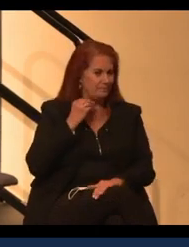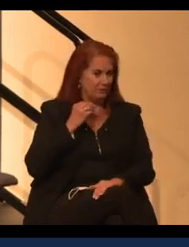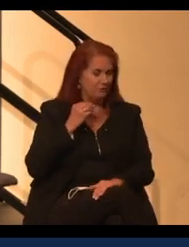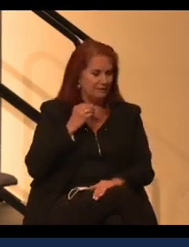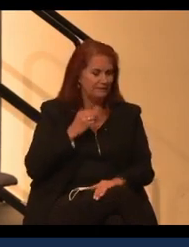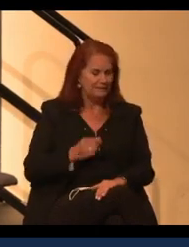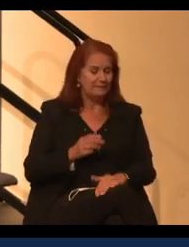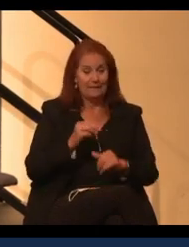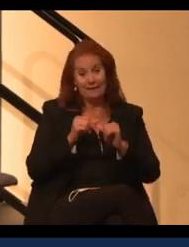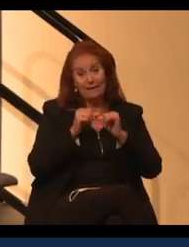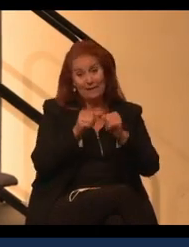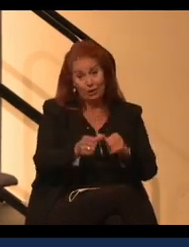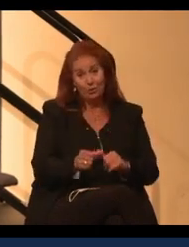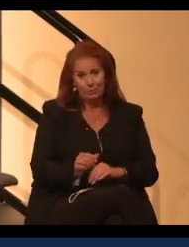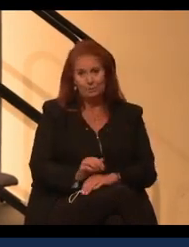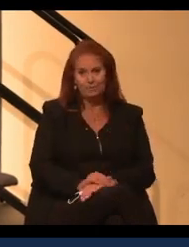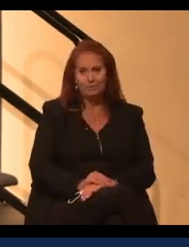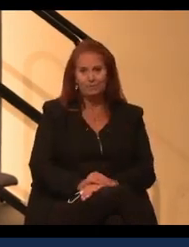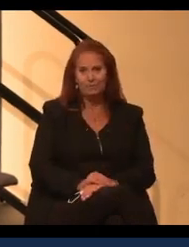and continue to encounter.